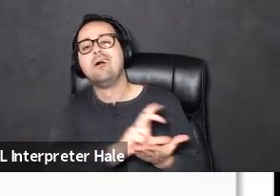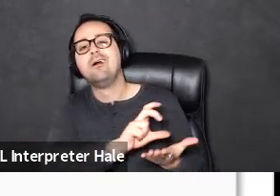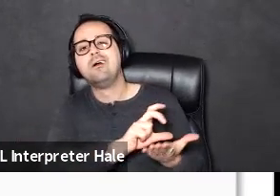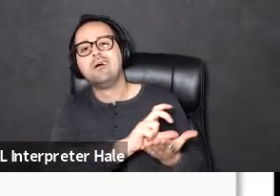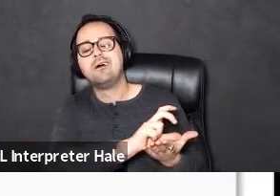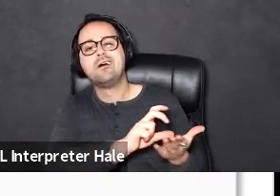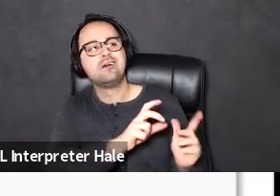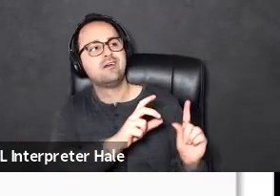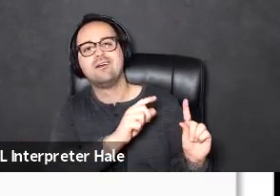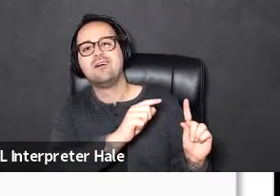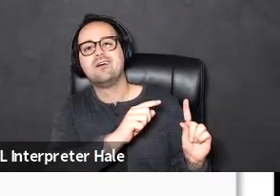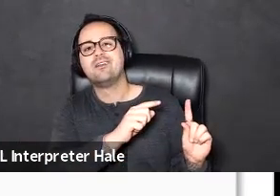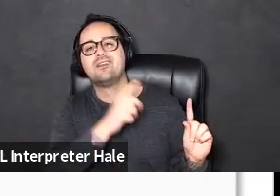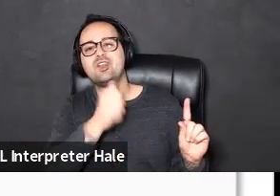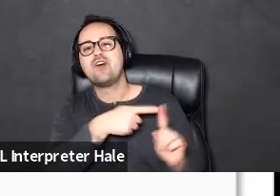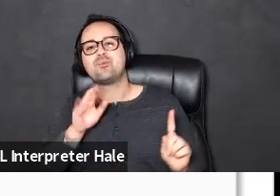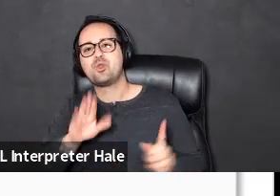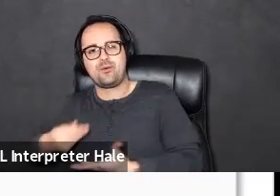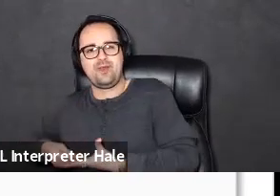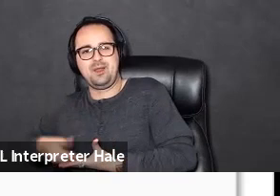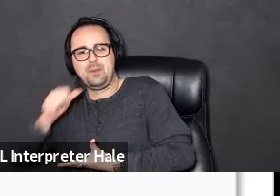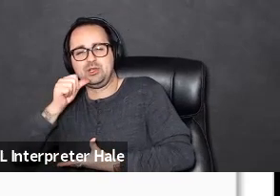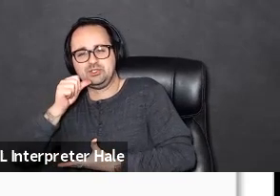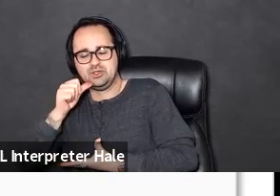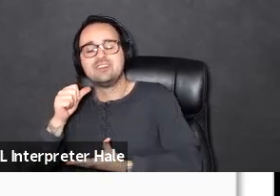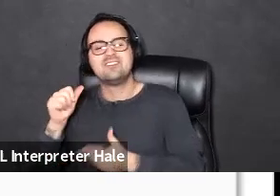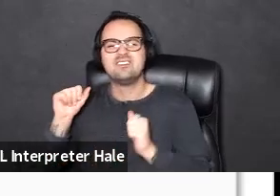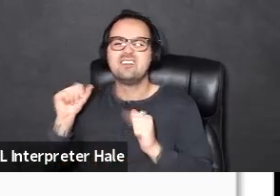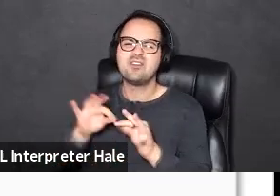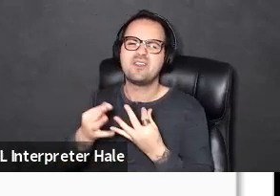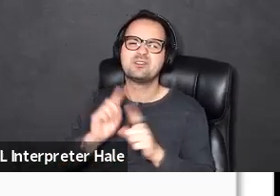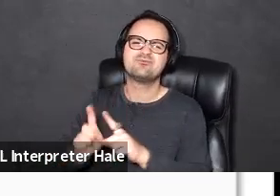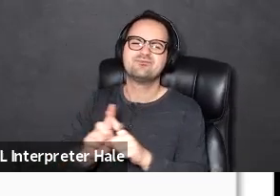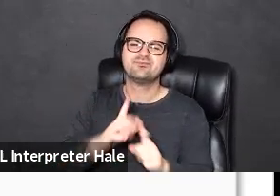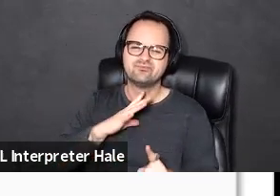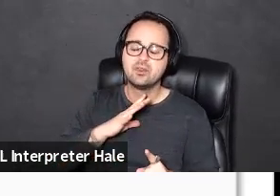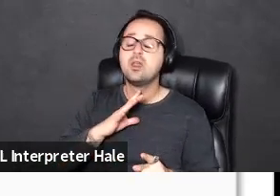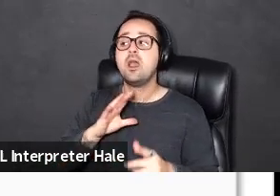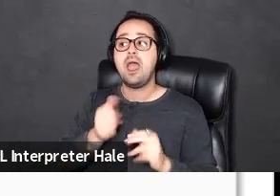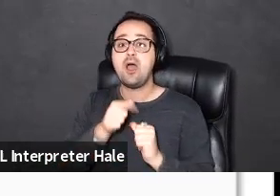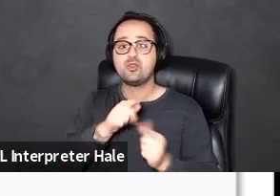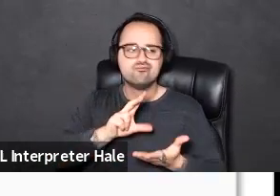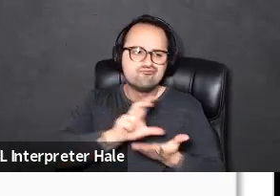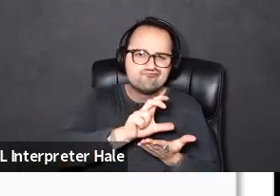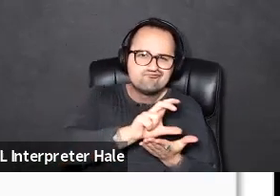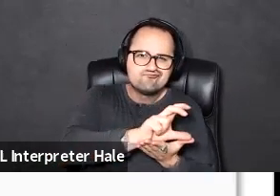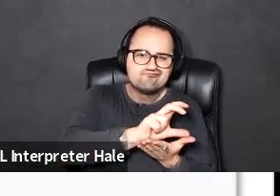assets. And you can do that in a way that makes sense, because every family is a little bit different and the way you fund that would be a little bit